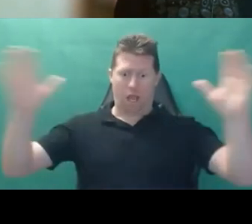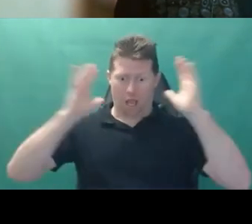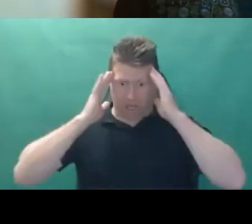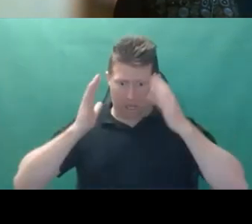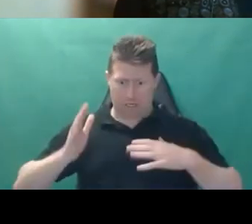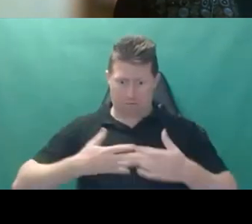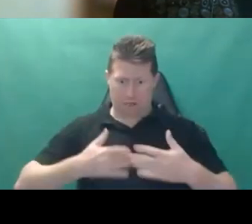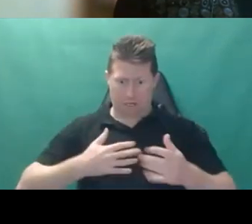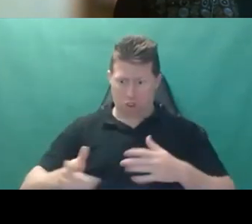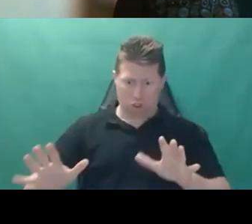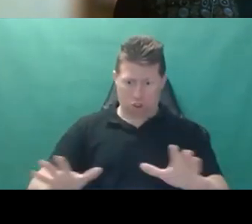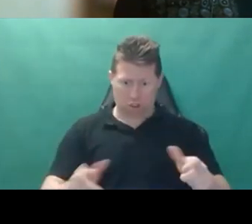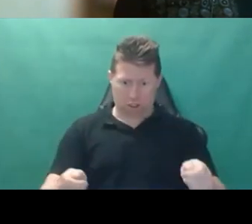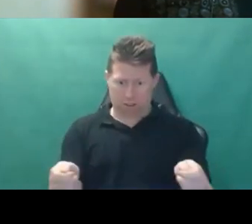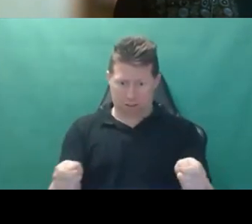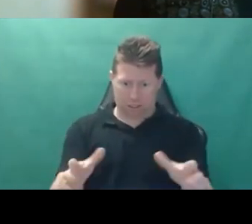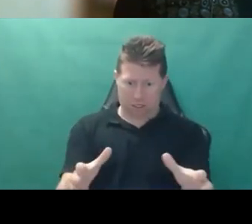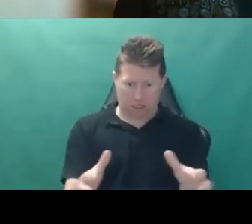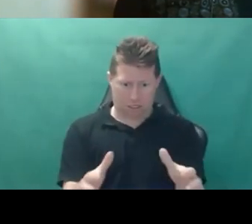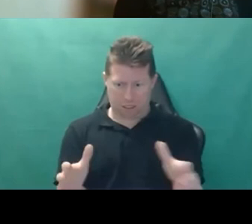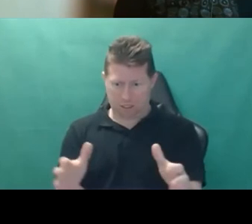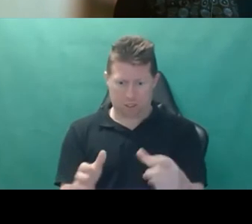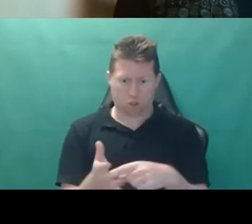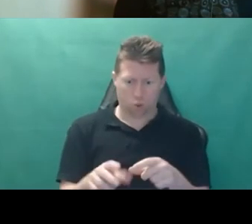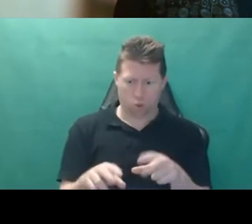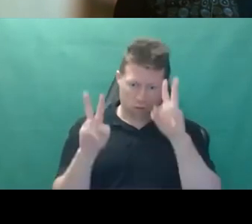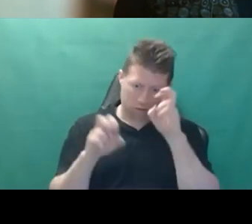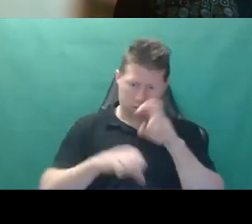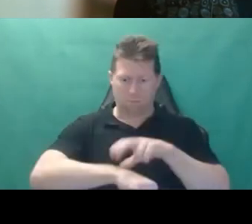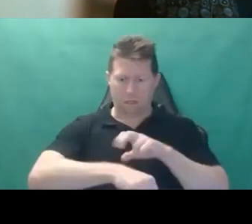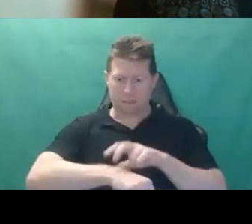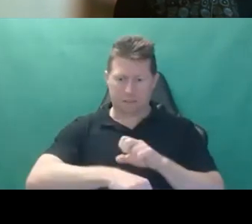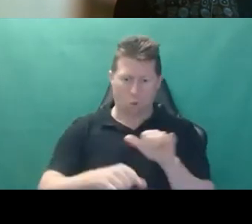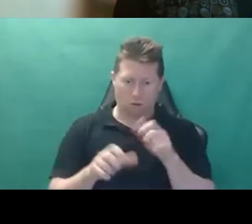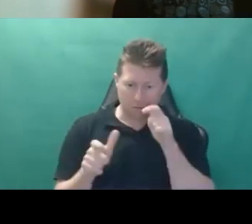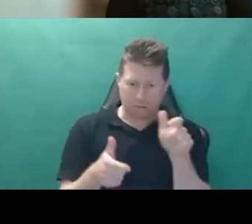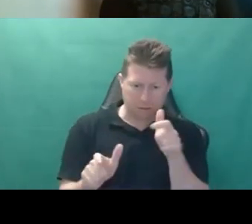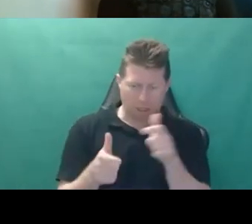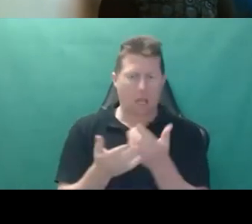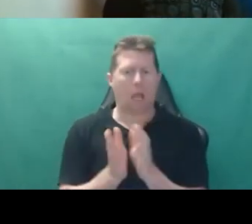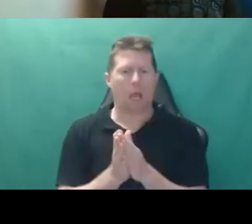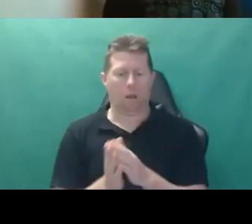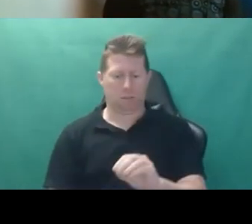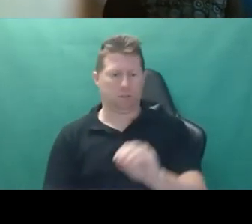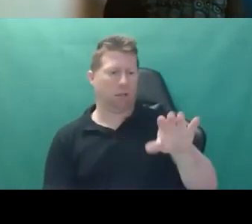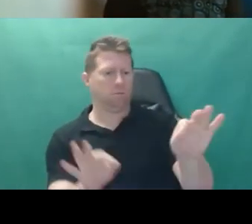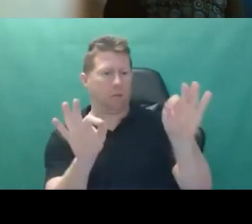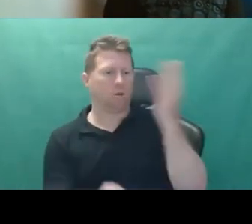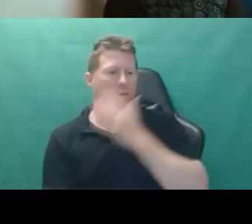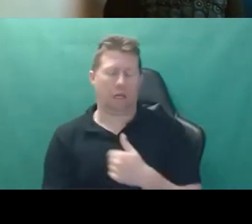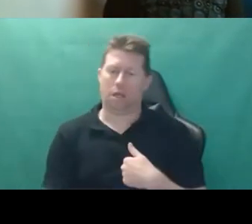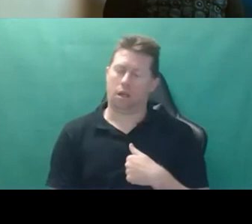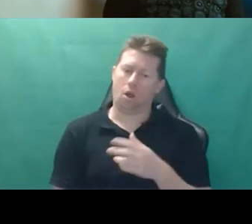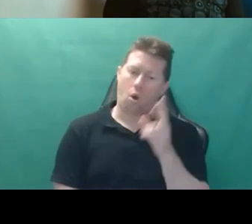close down to police in particular ways. And what I'm often interested in, in terms of disability